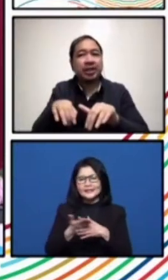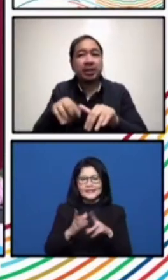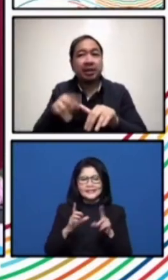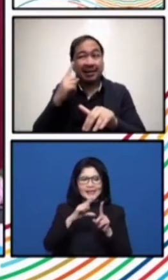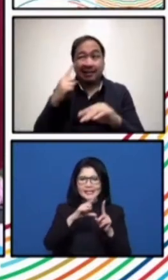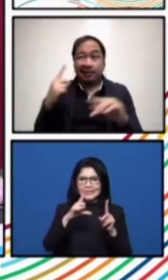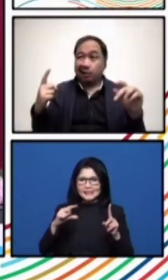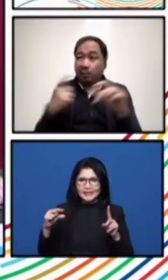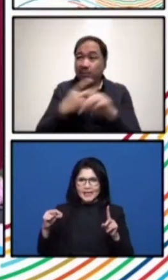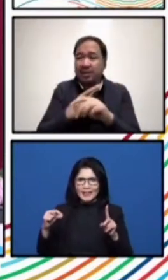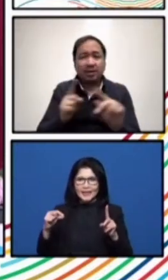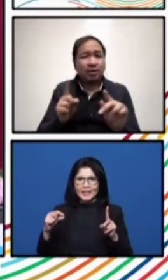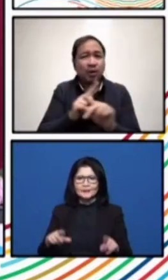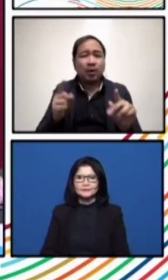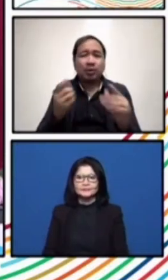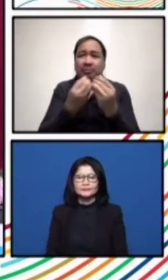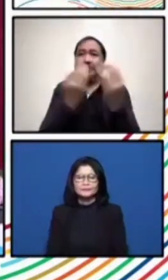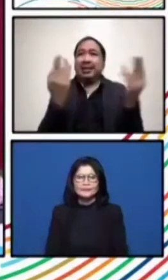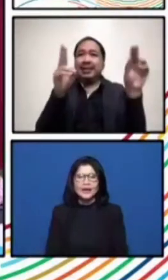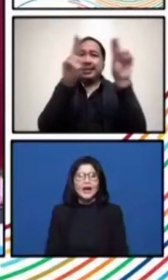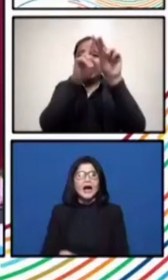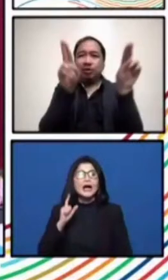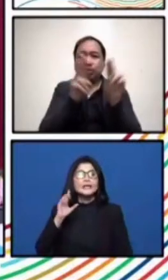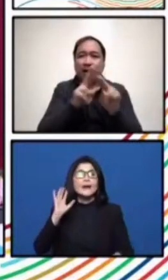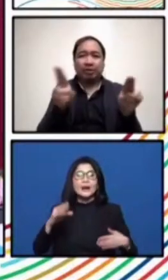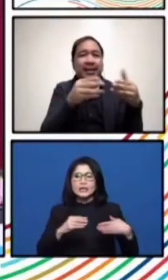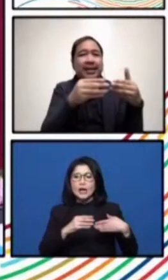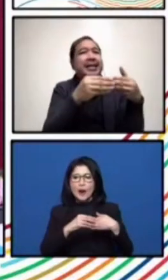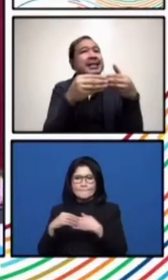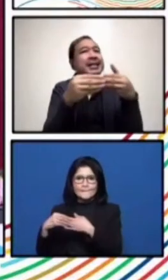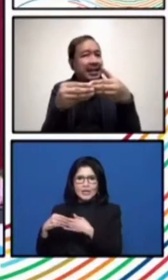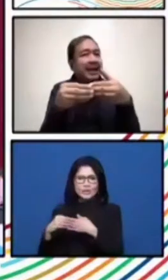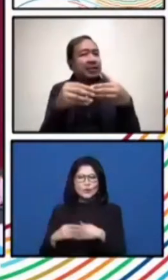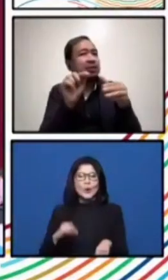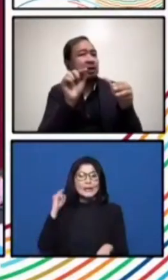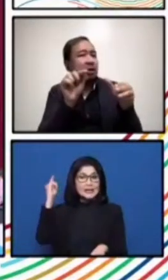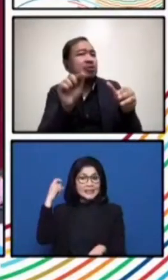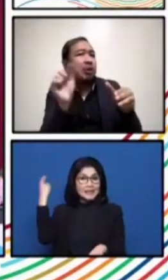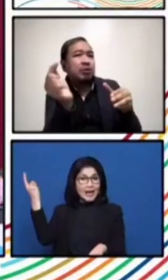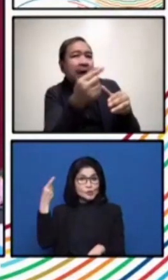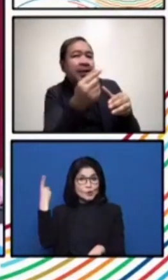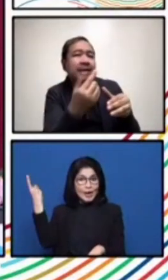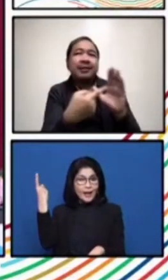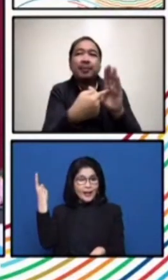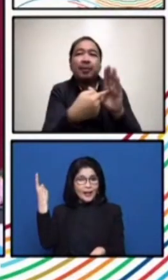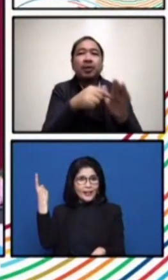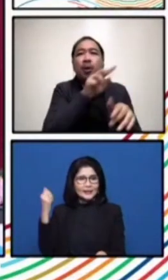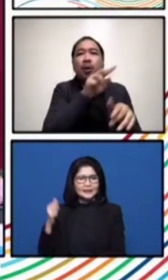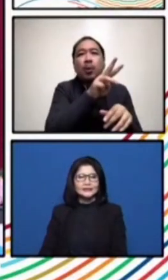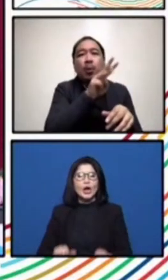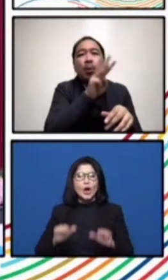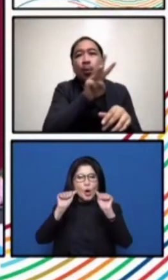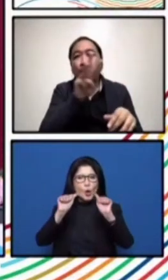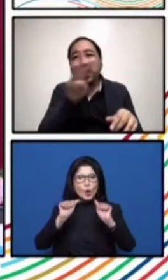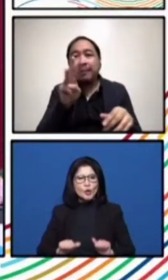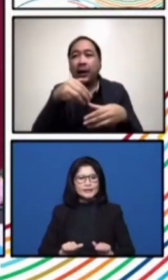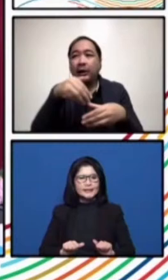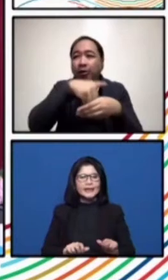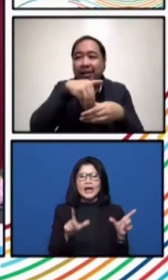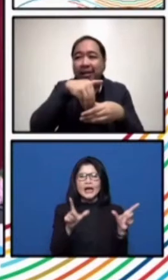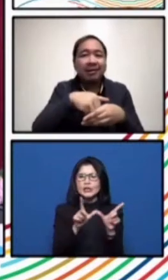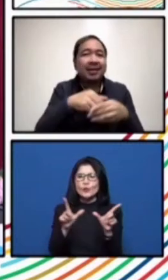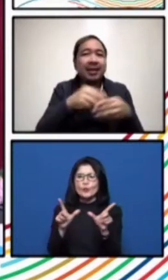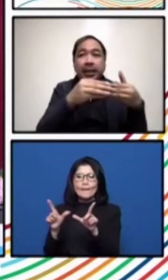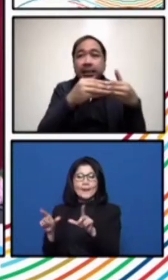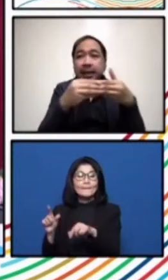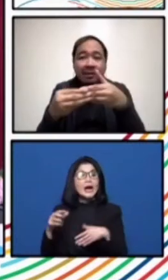international guidelines which is available such as the web content accessibility guideline and a few other guidelines that